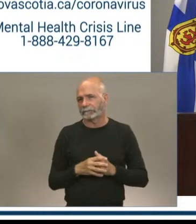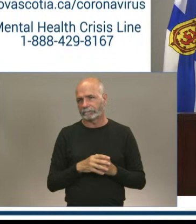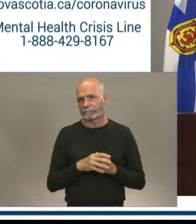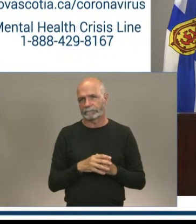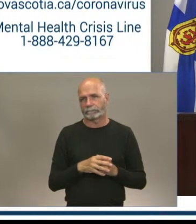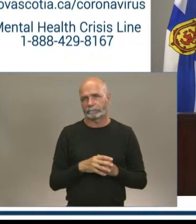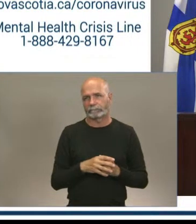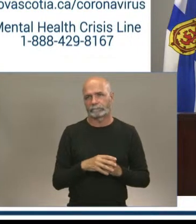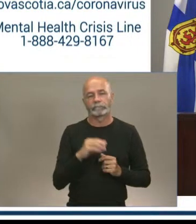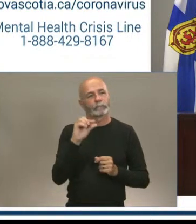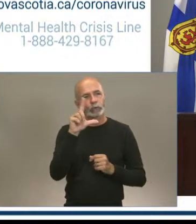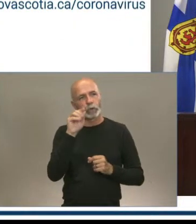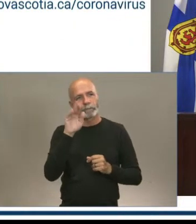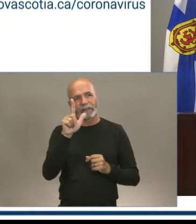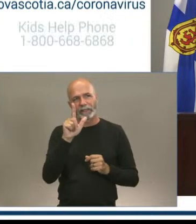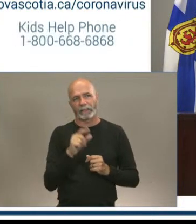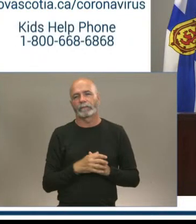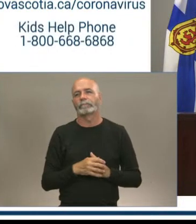Global. Go ahead, Elizabeth.